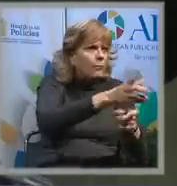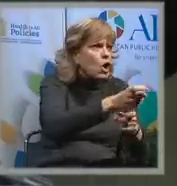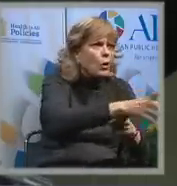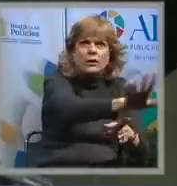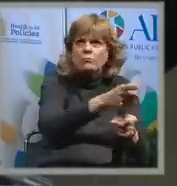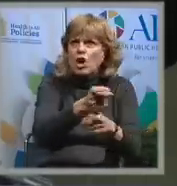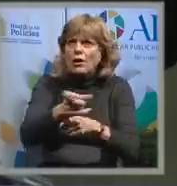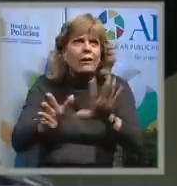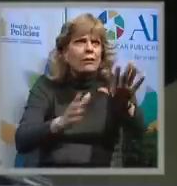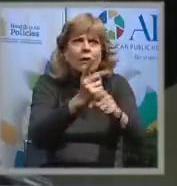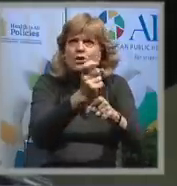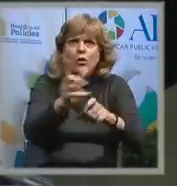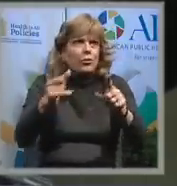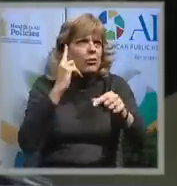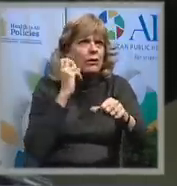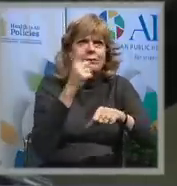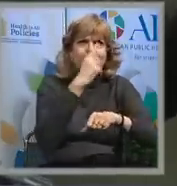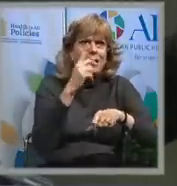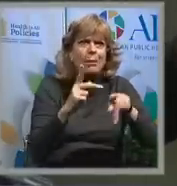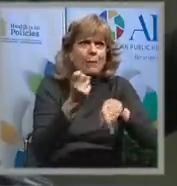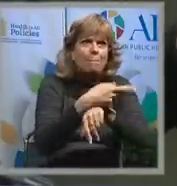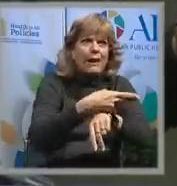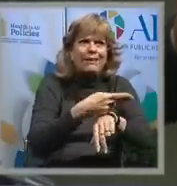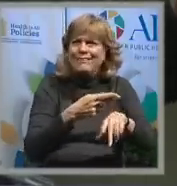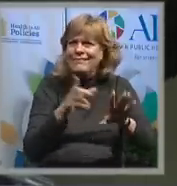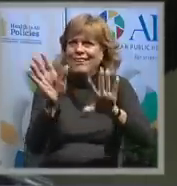That's a joke. Gotta put some humor into this thing.